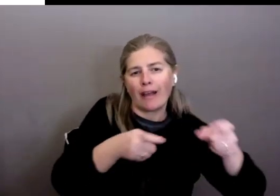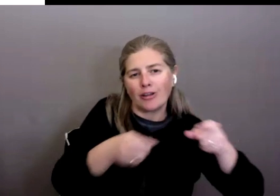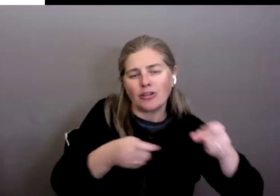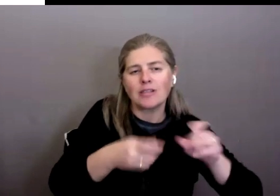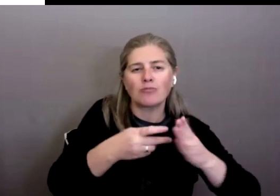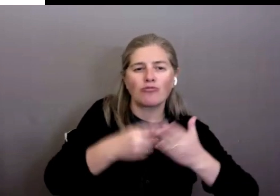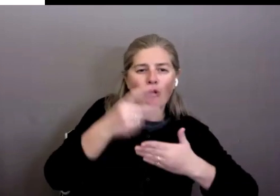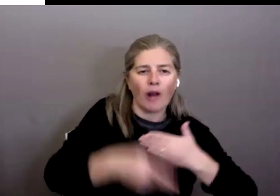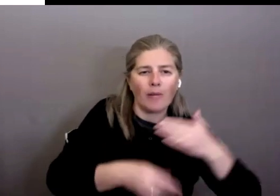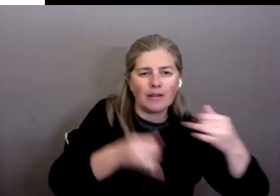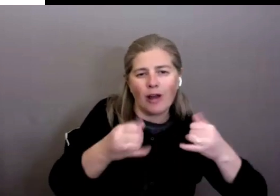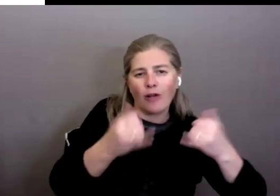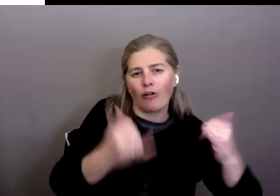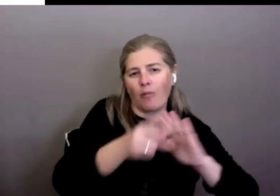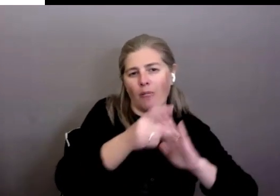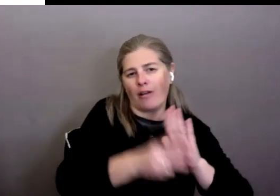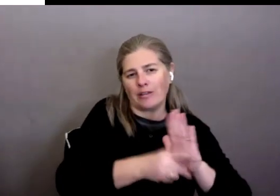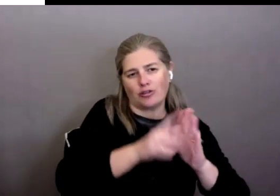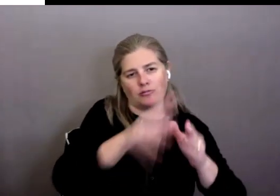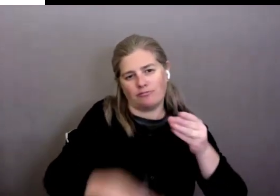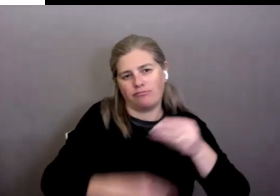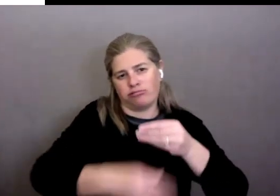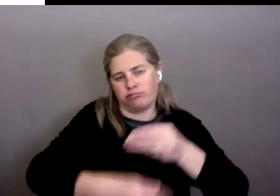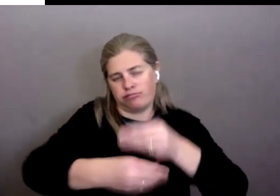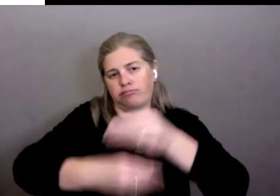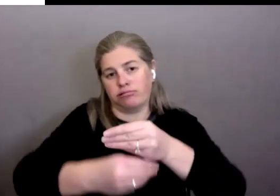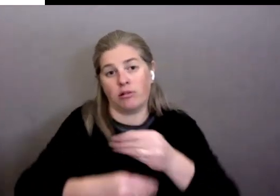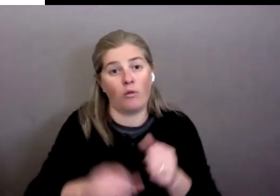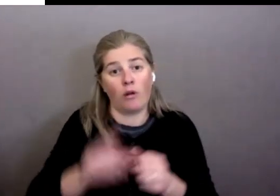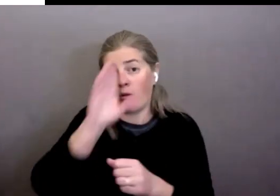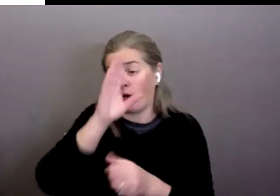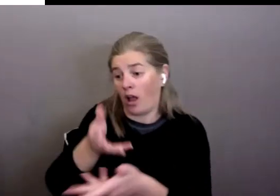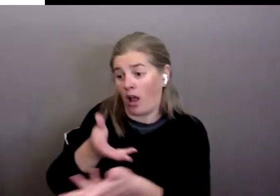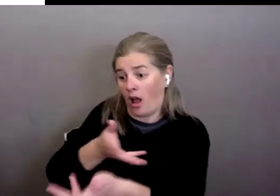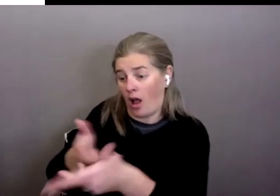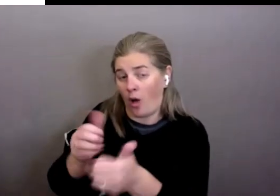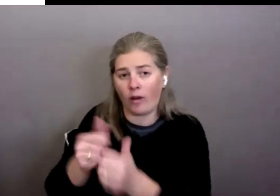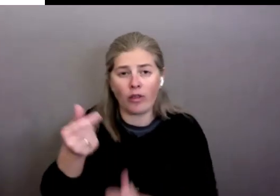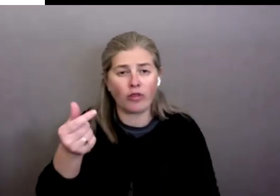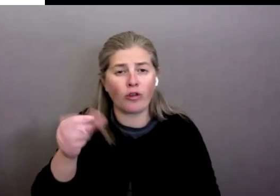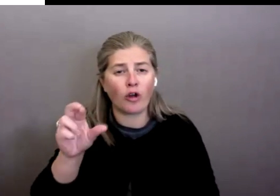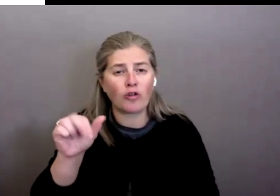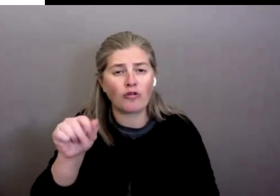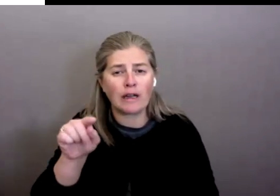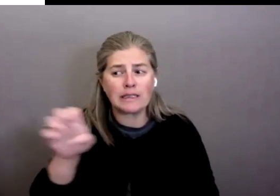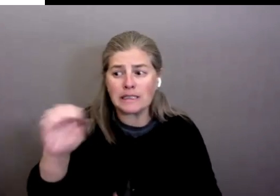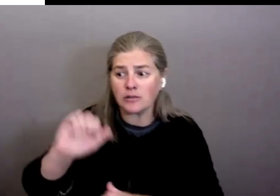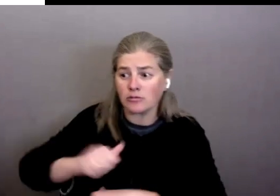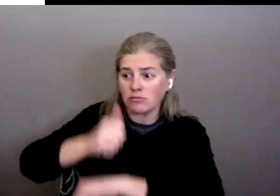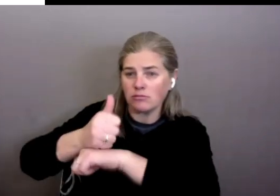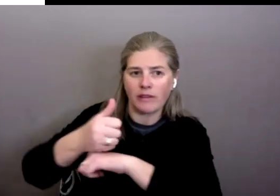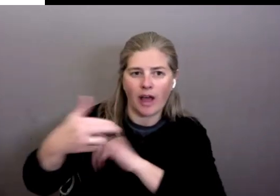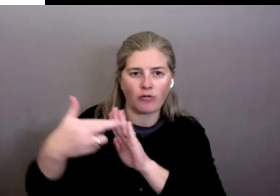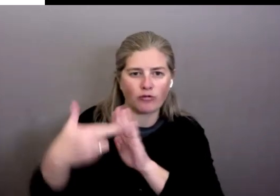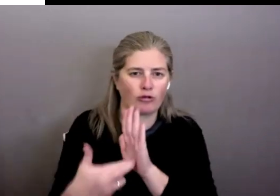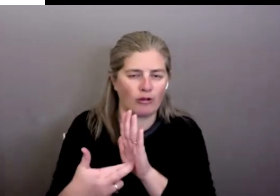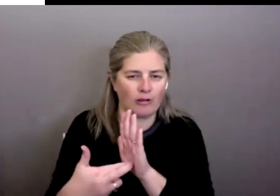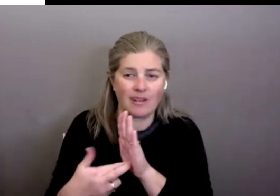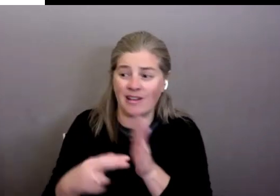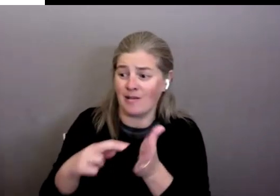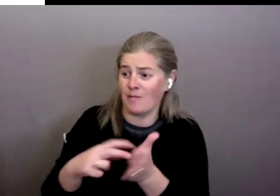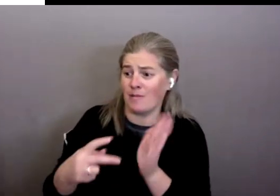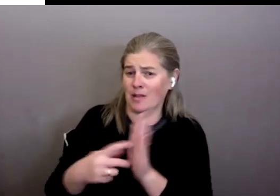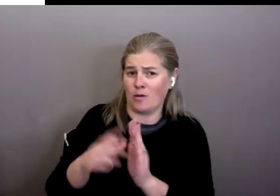and existing policies. We're working directly with our grantees to implement the rule as well. This means that we will